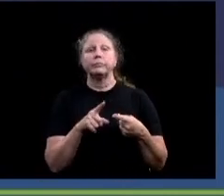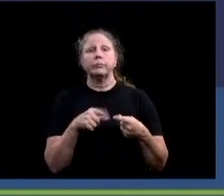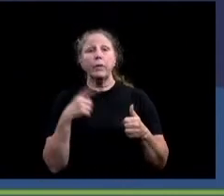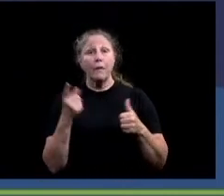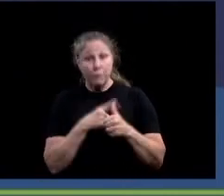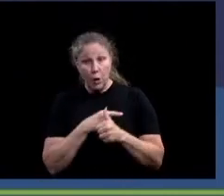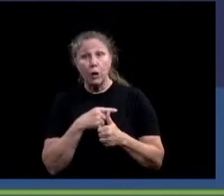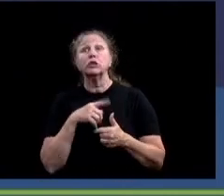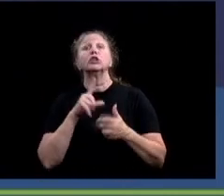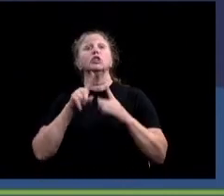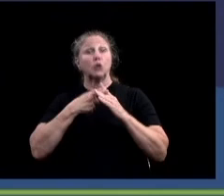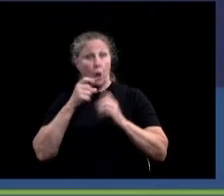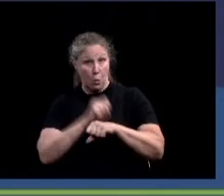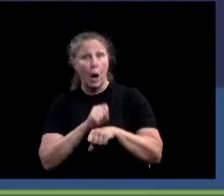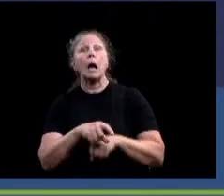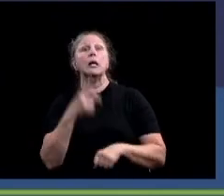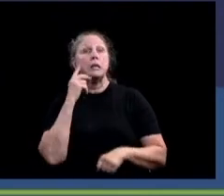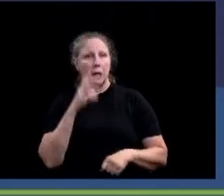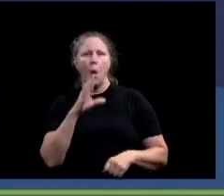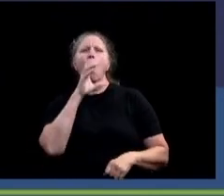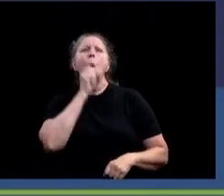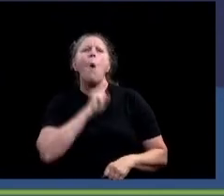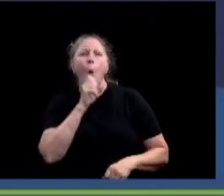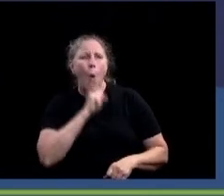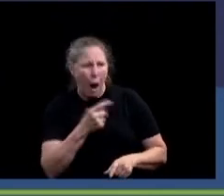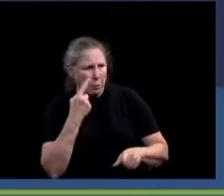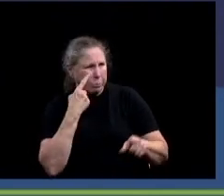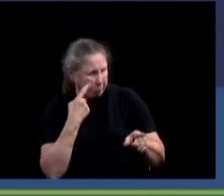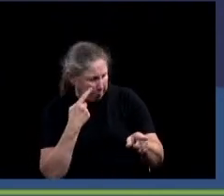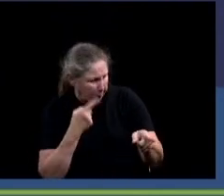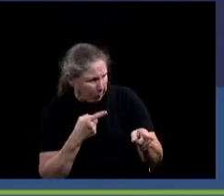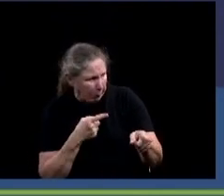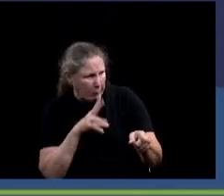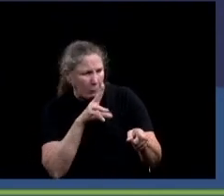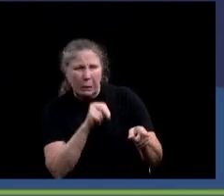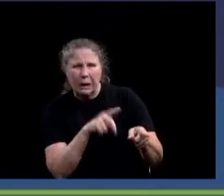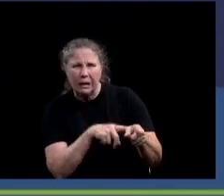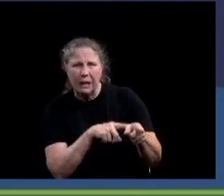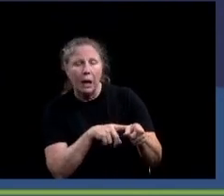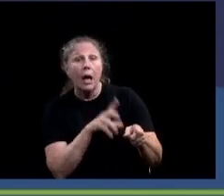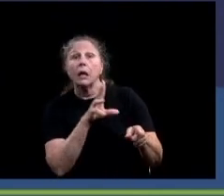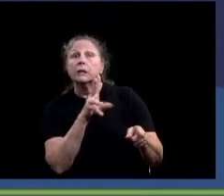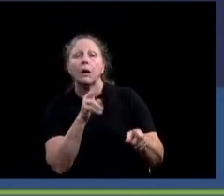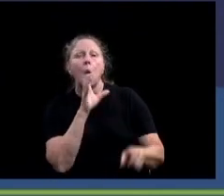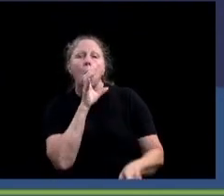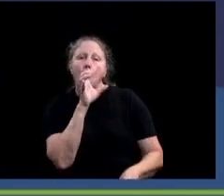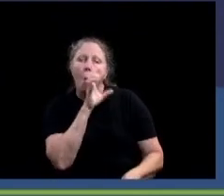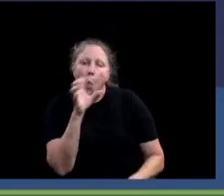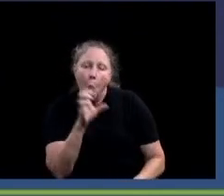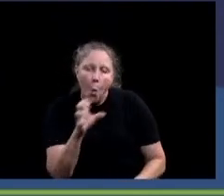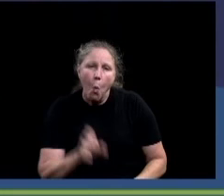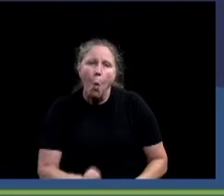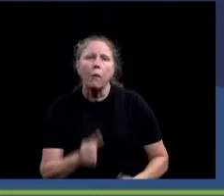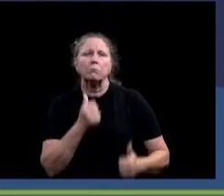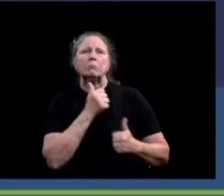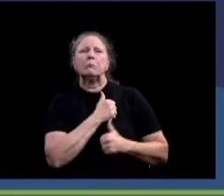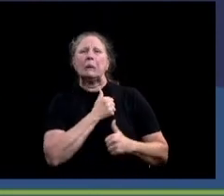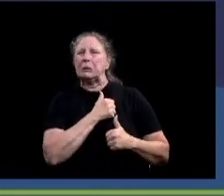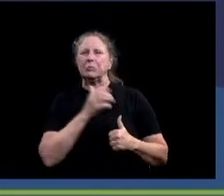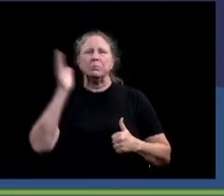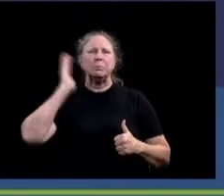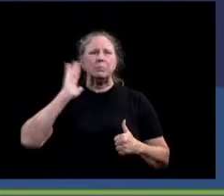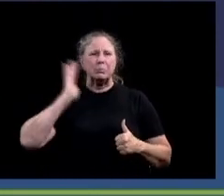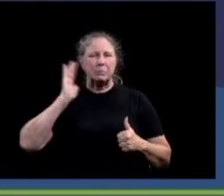of CN, and that is the old style military tear gas that was used way back